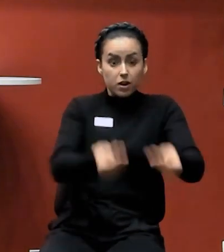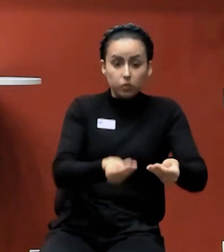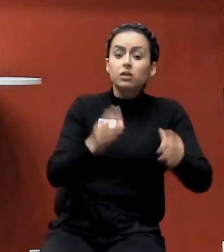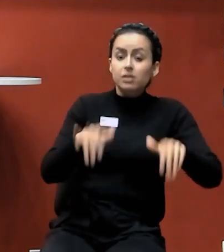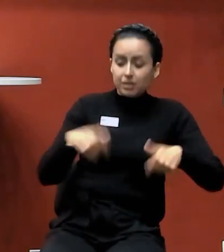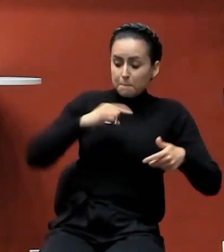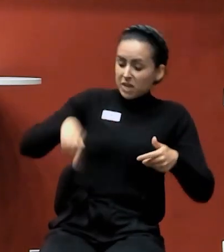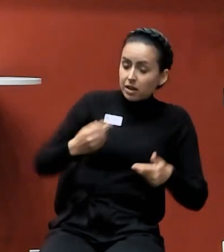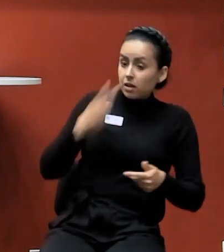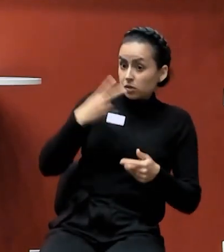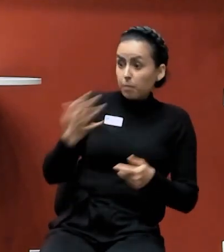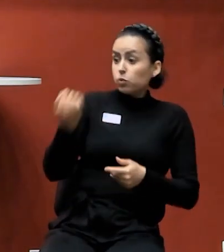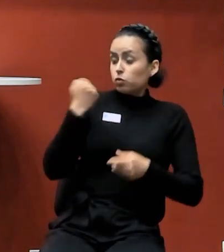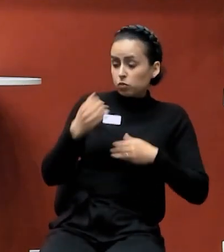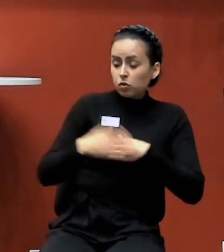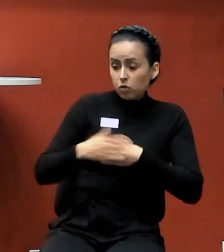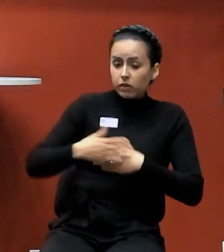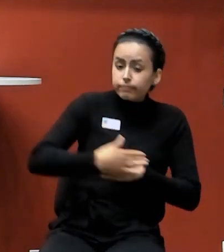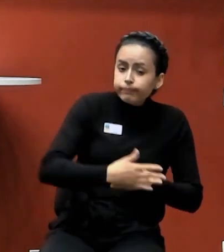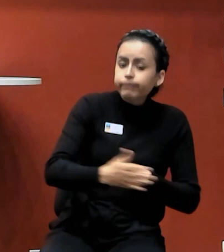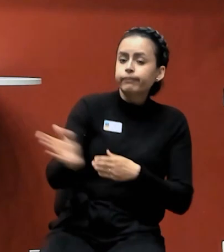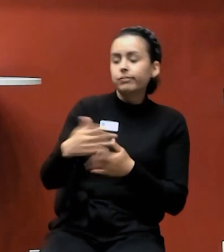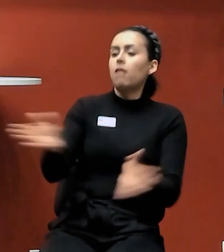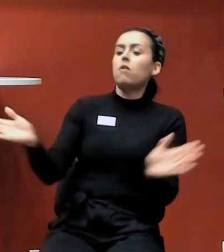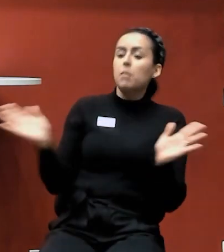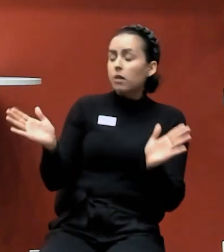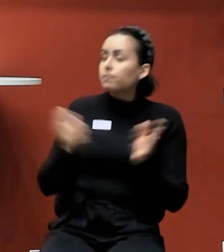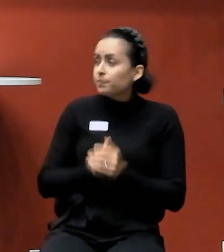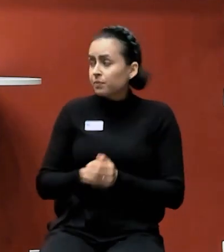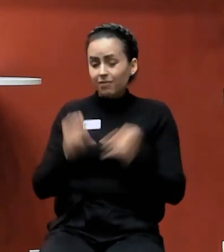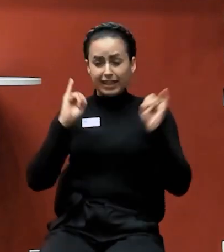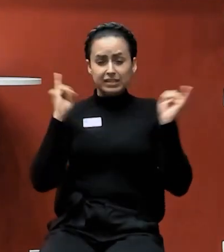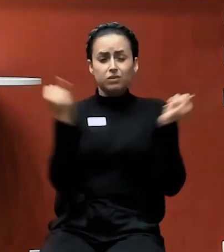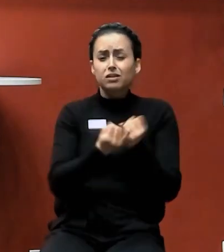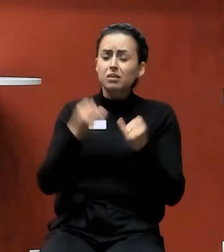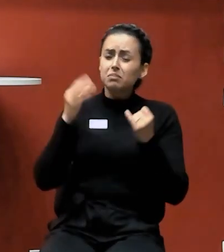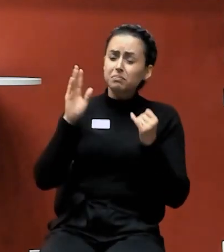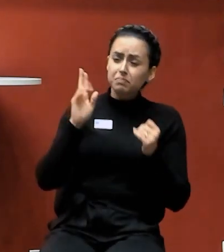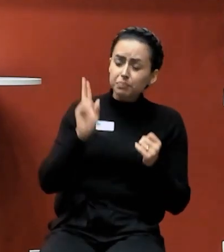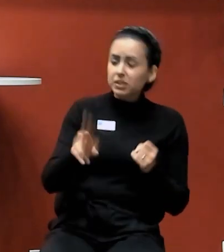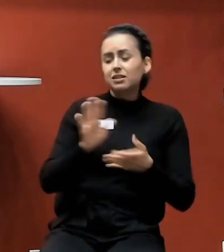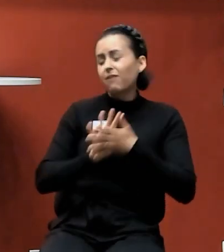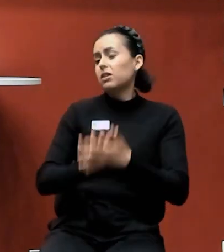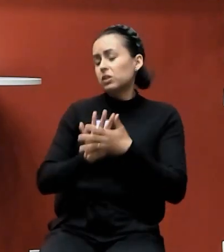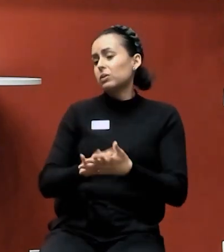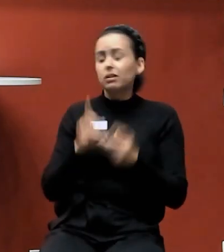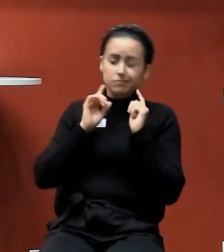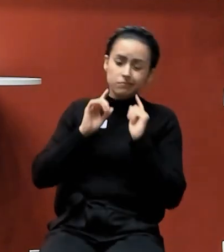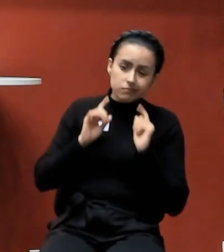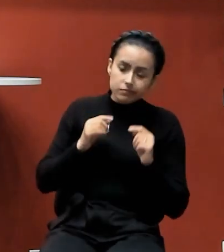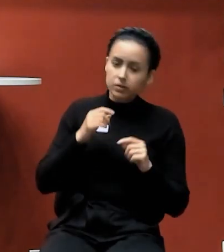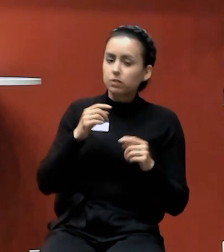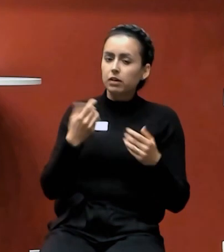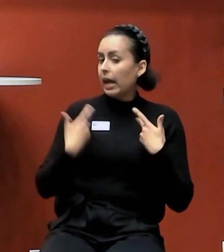Right. And I think then it comes down to, because institutions are so reluctant to change, but